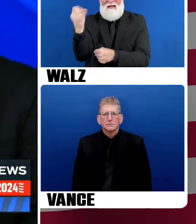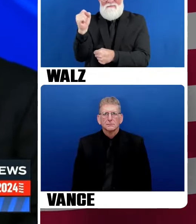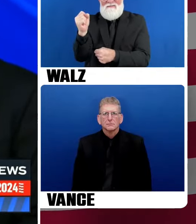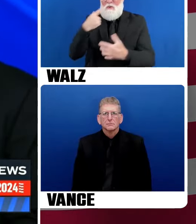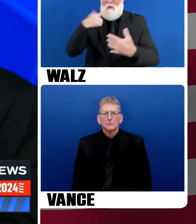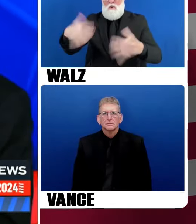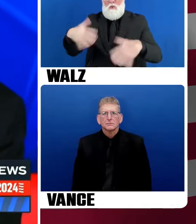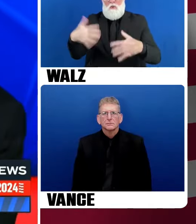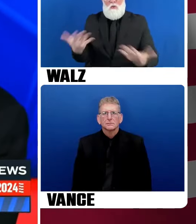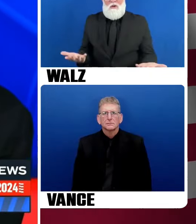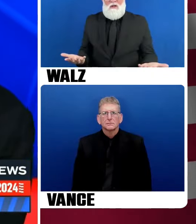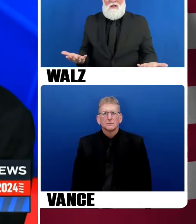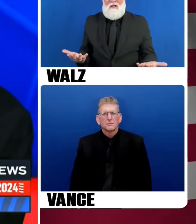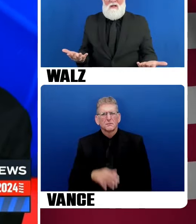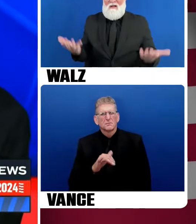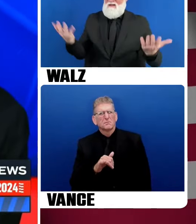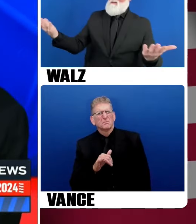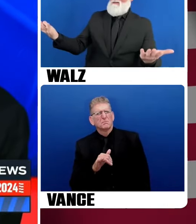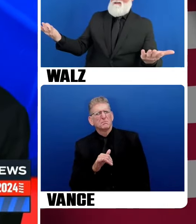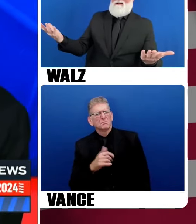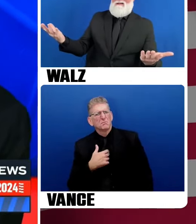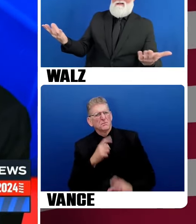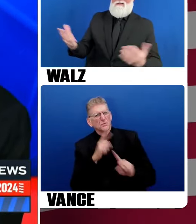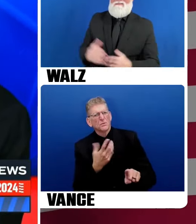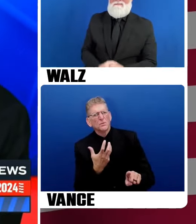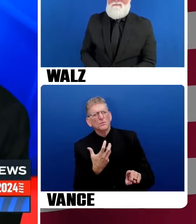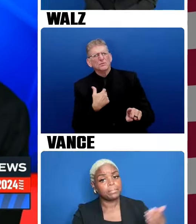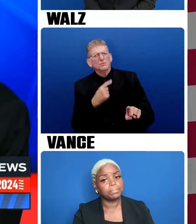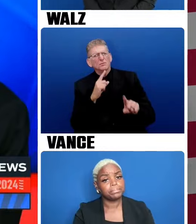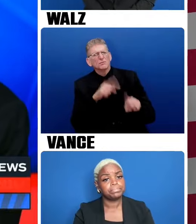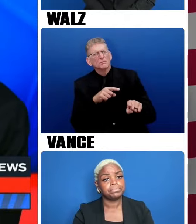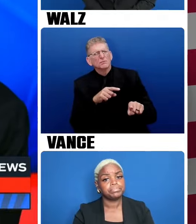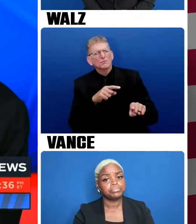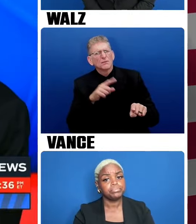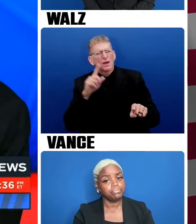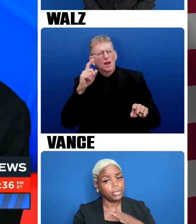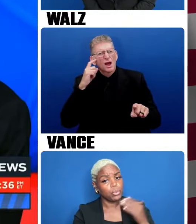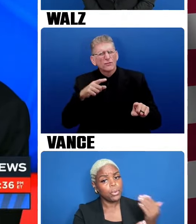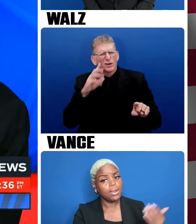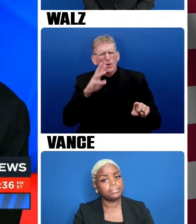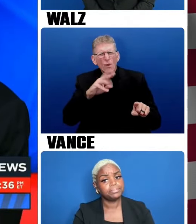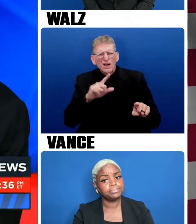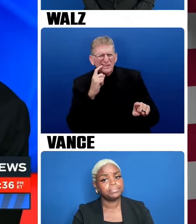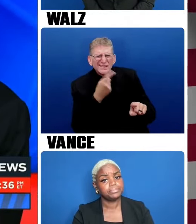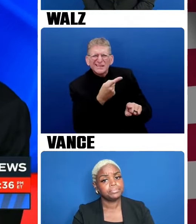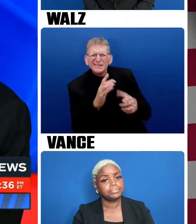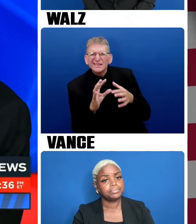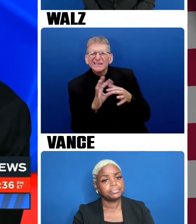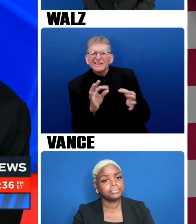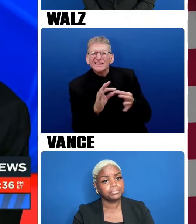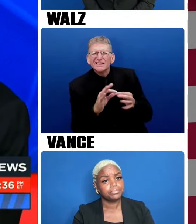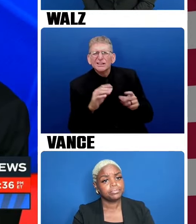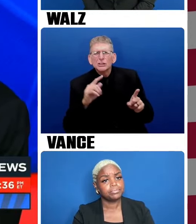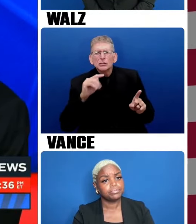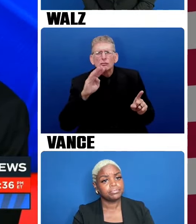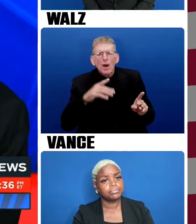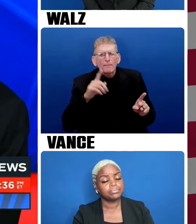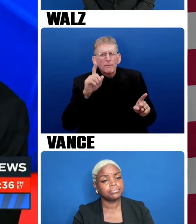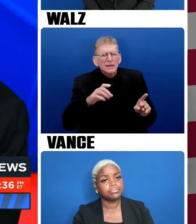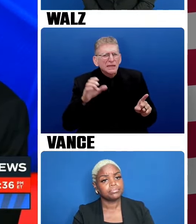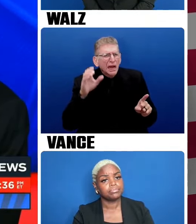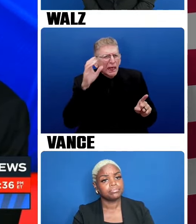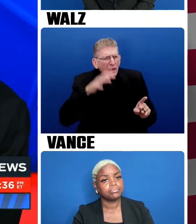if you notice, what Governor Walz just did is he said, first of all, Donald Trump has to listen to the experts. And then when he acknowledged that the experts screwed up, he said, well, Donald Trump didn't